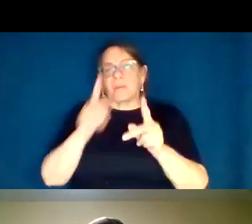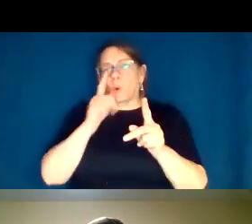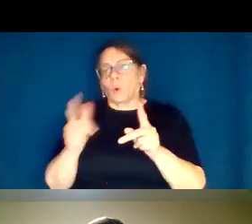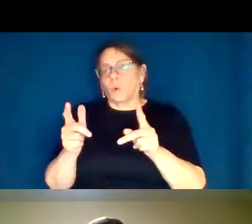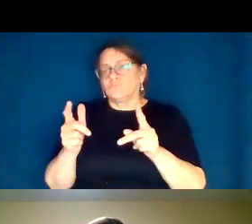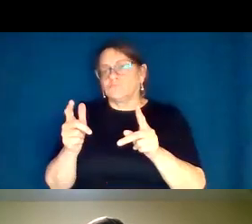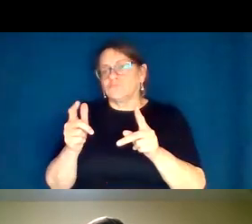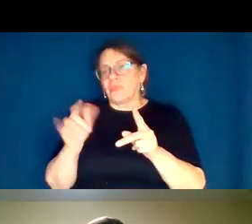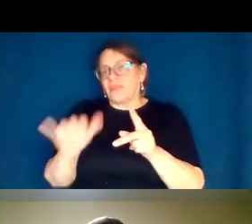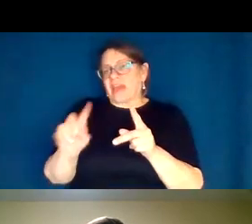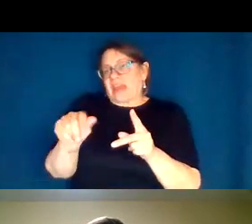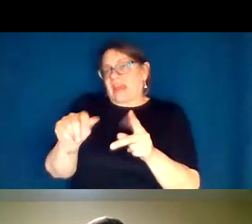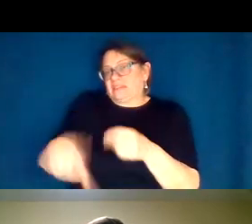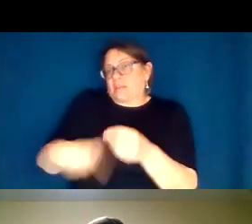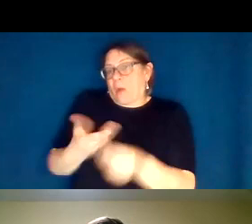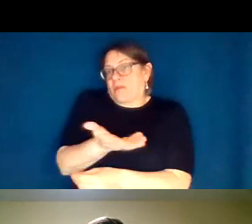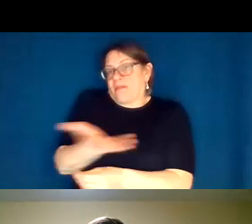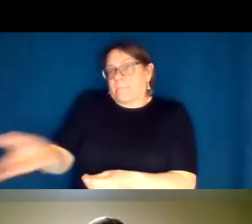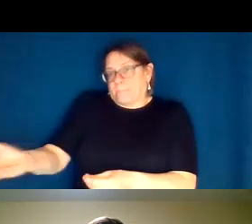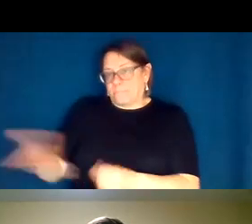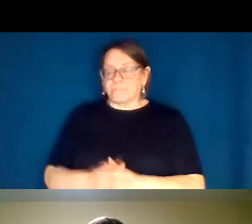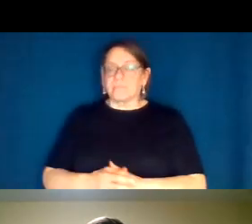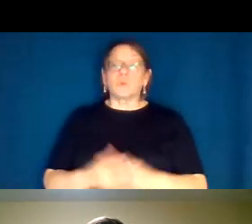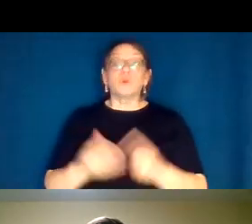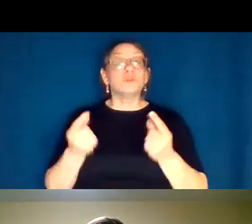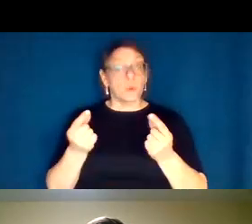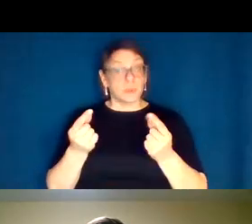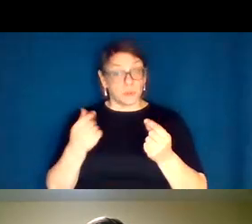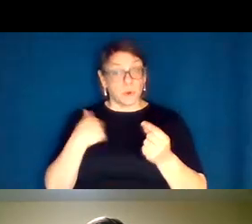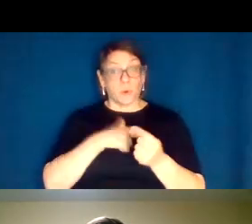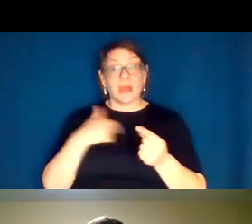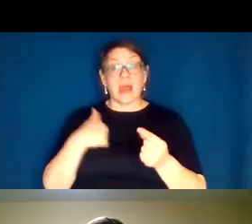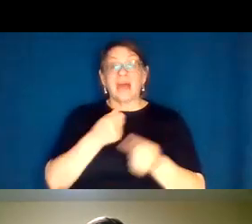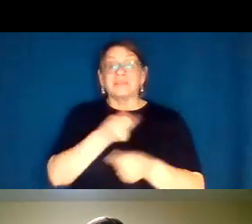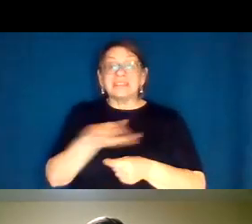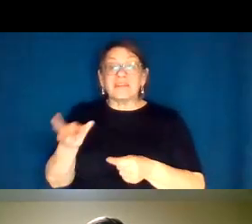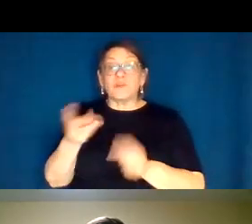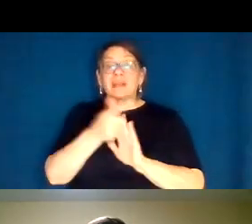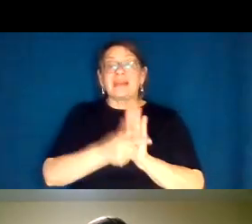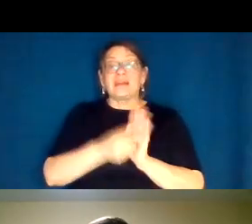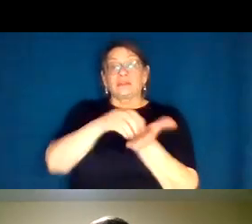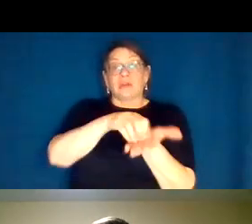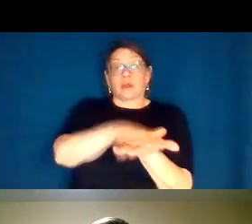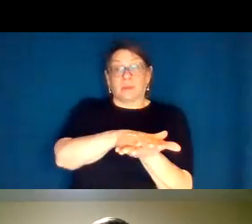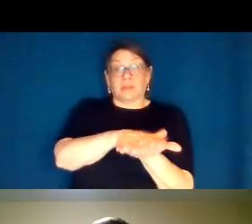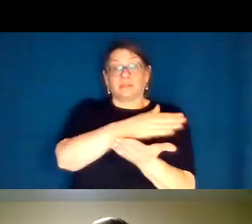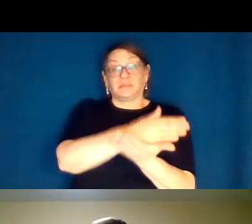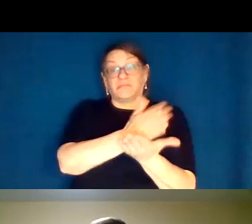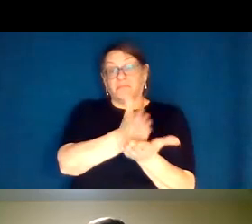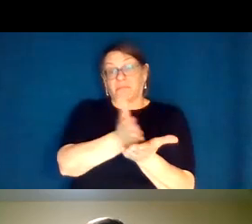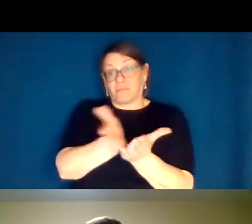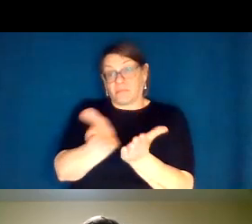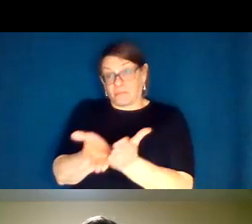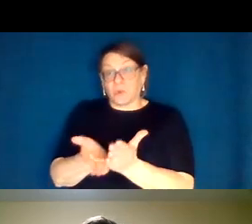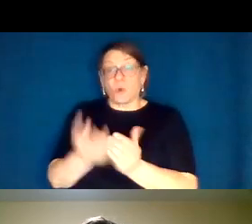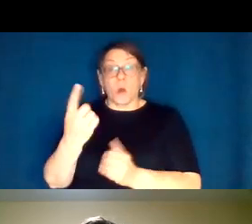represents. And so what we do have established is a series of legal documents. As Anise mentioned, one